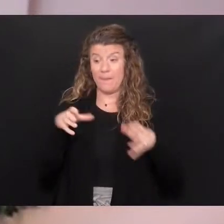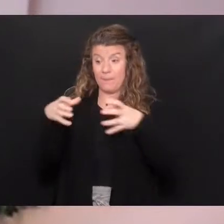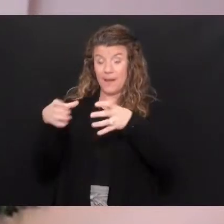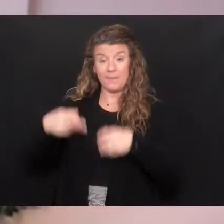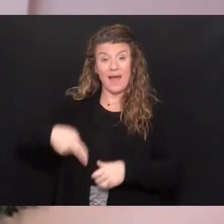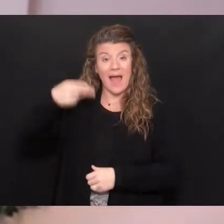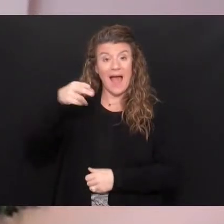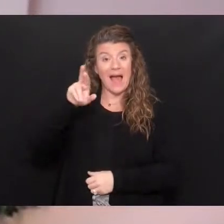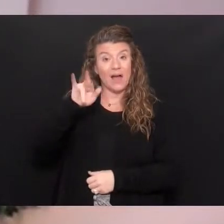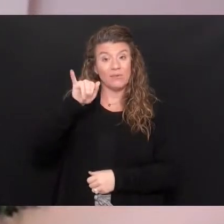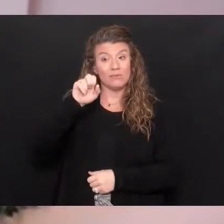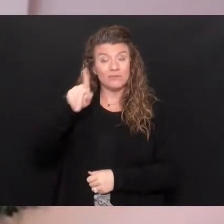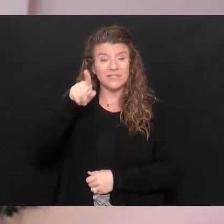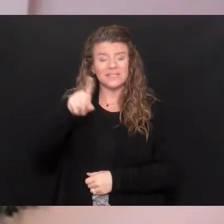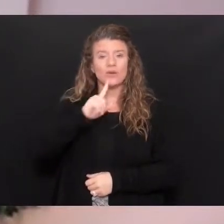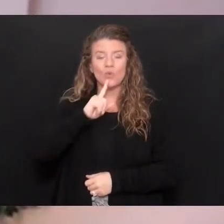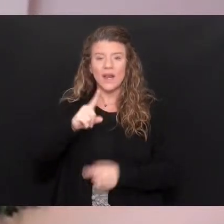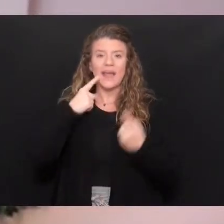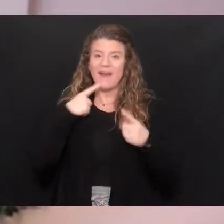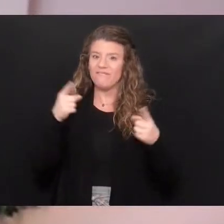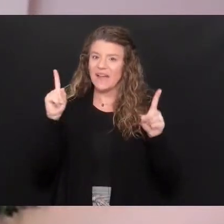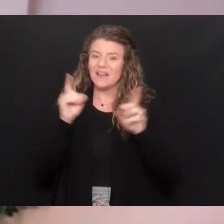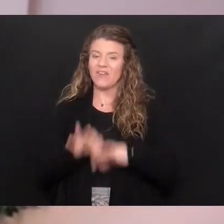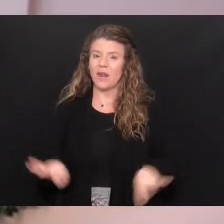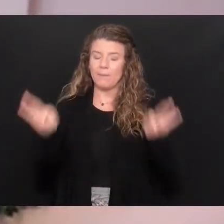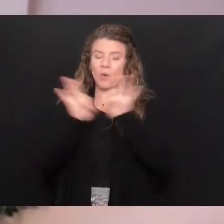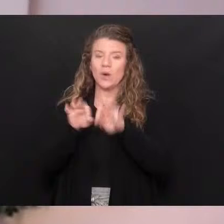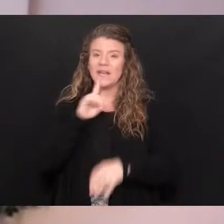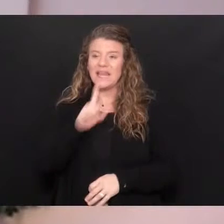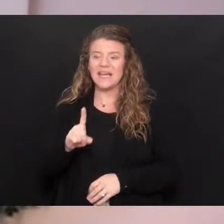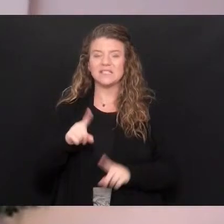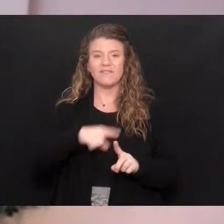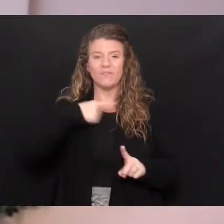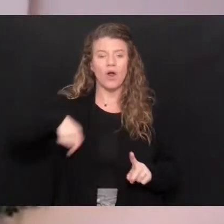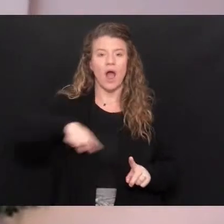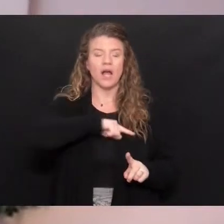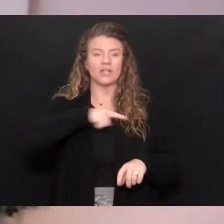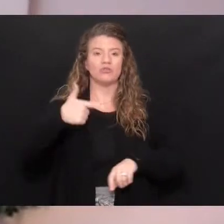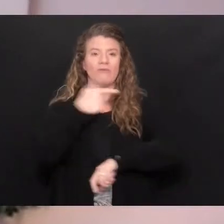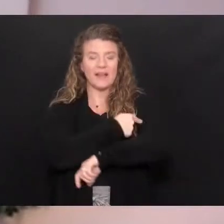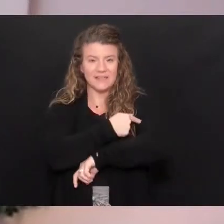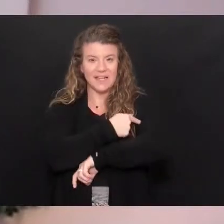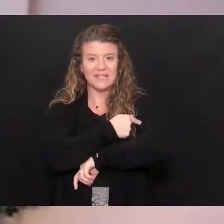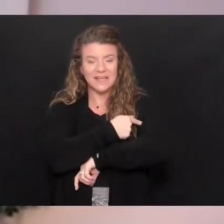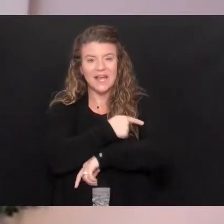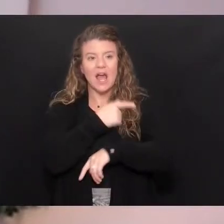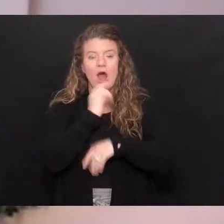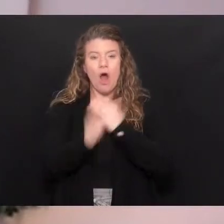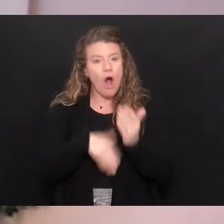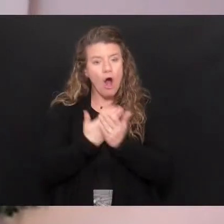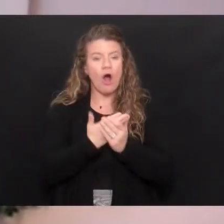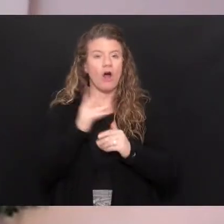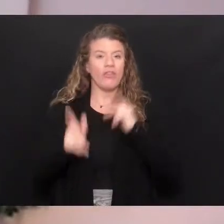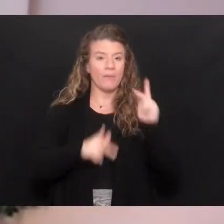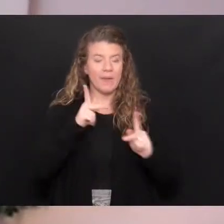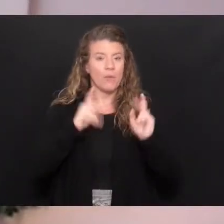how effective and how important it is for us to vaccinate, all the people we have. The governor shared good